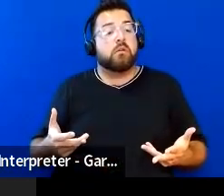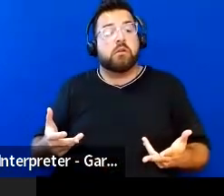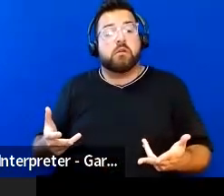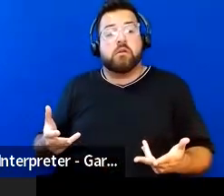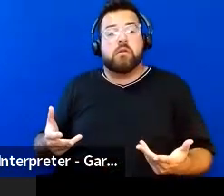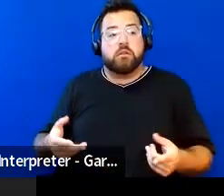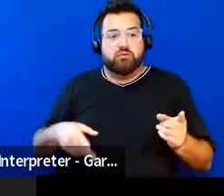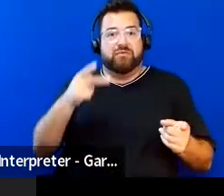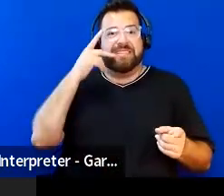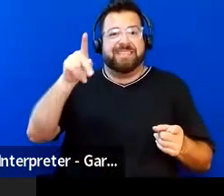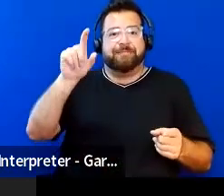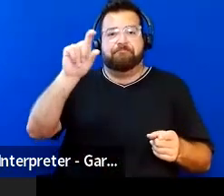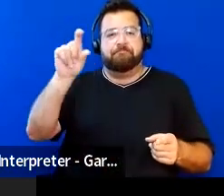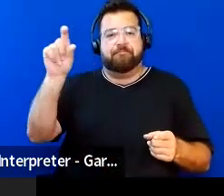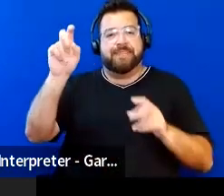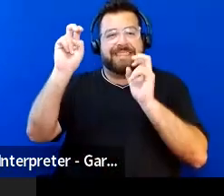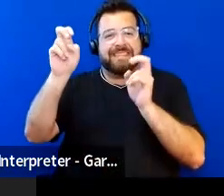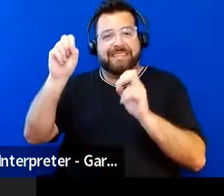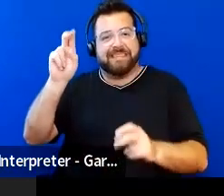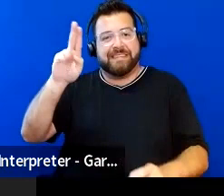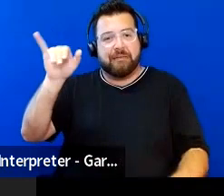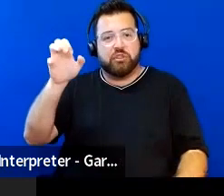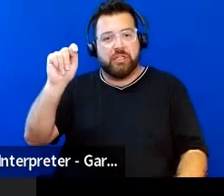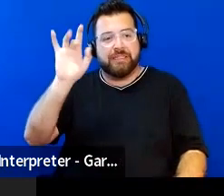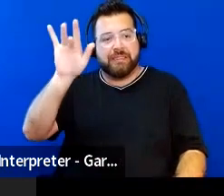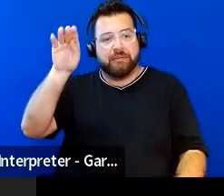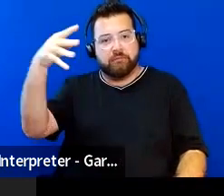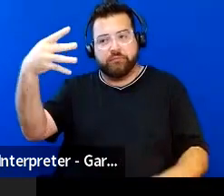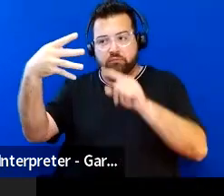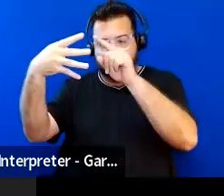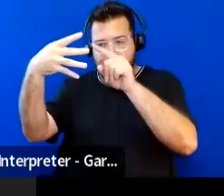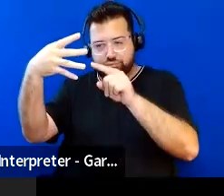you want to go to subjects and then kind of scroll down.